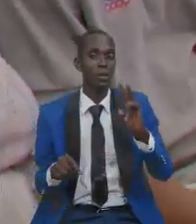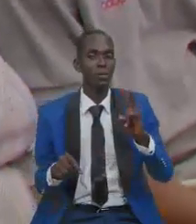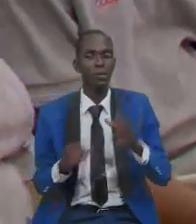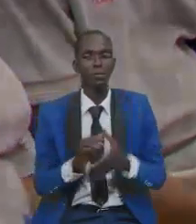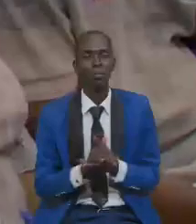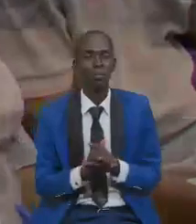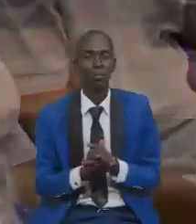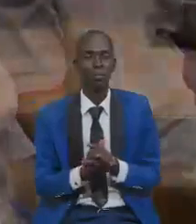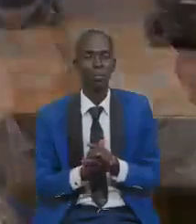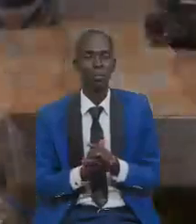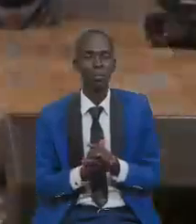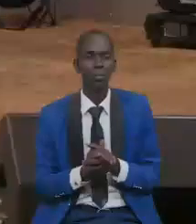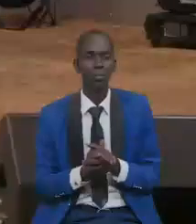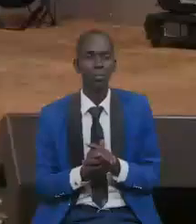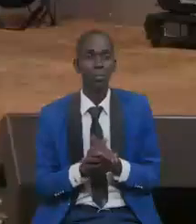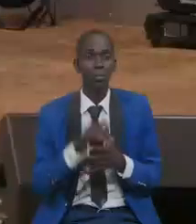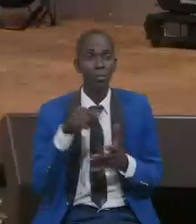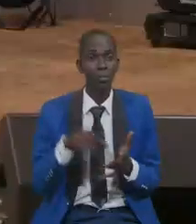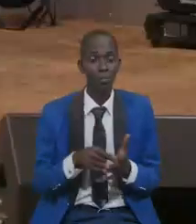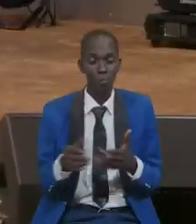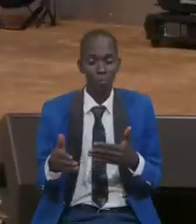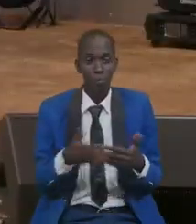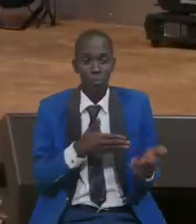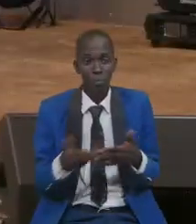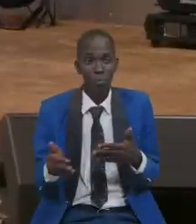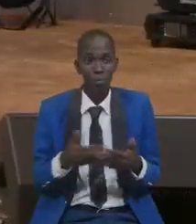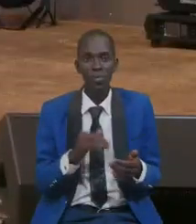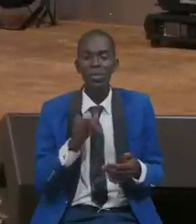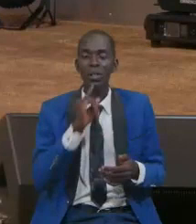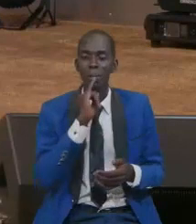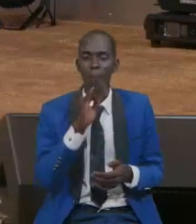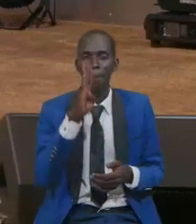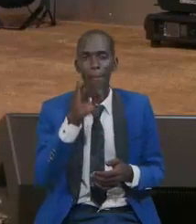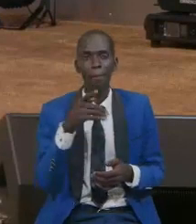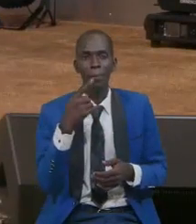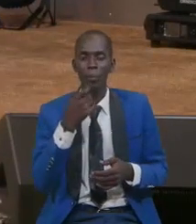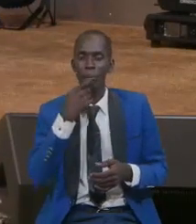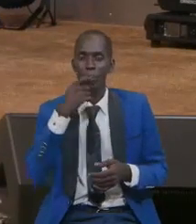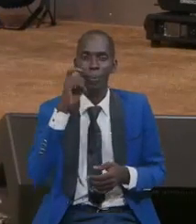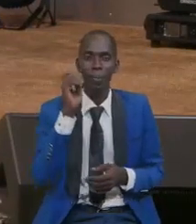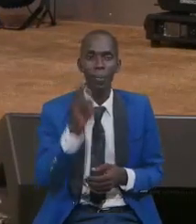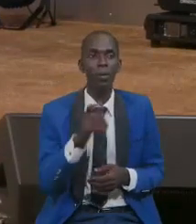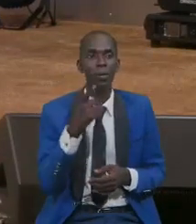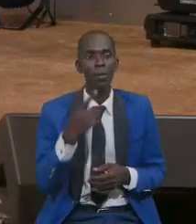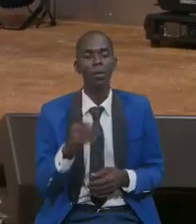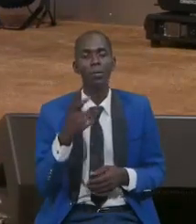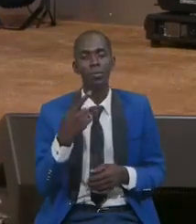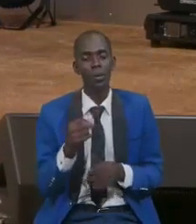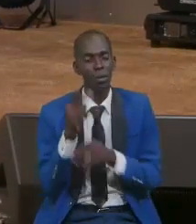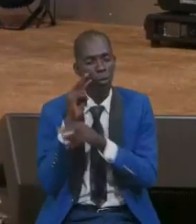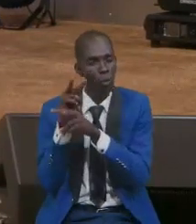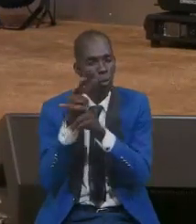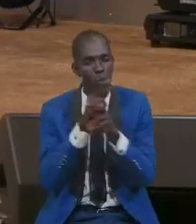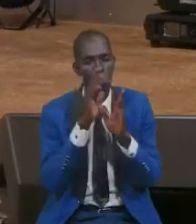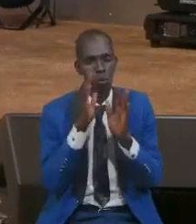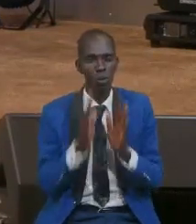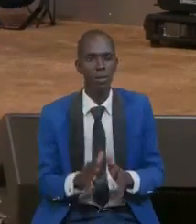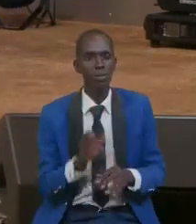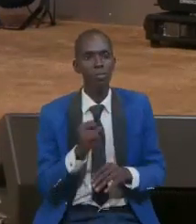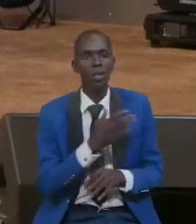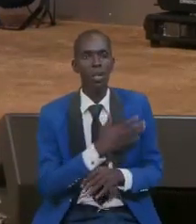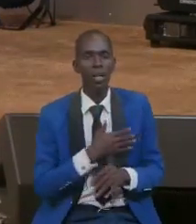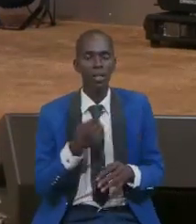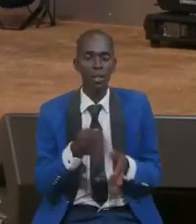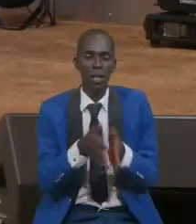verse 17 says, this matter is by the decree of the watchers, and the